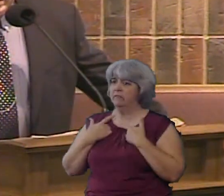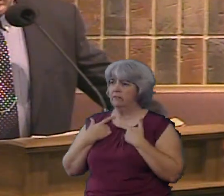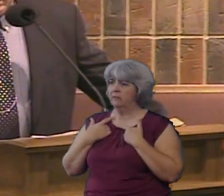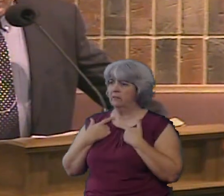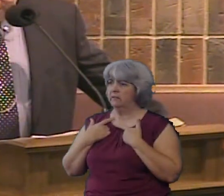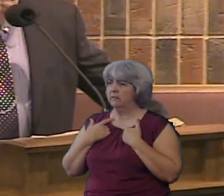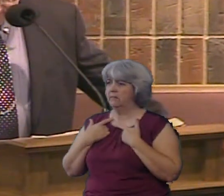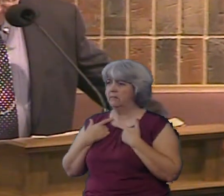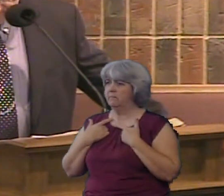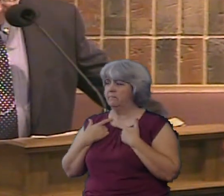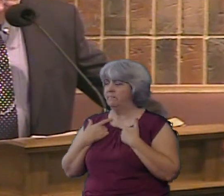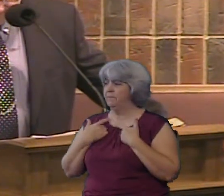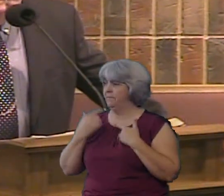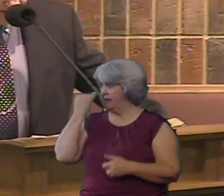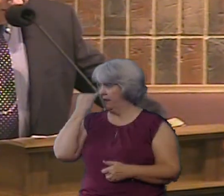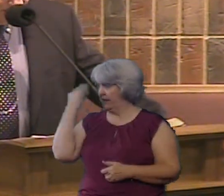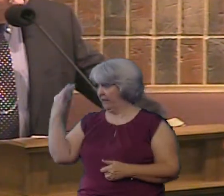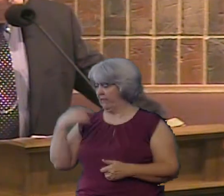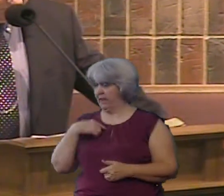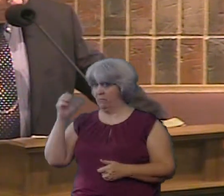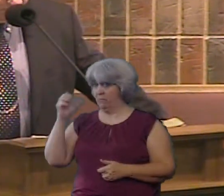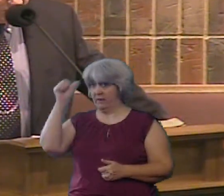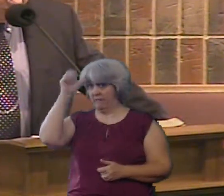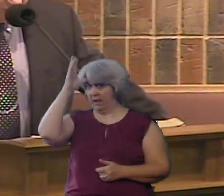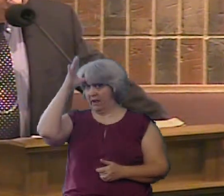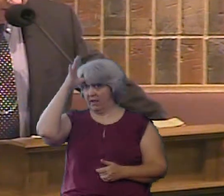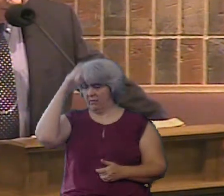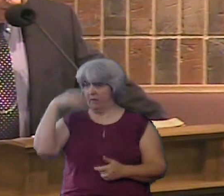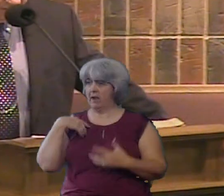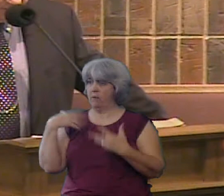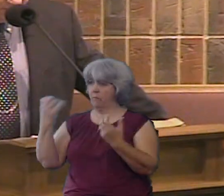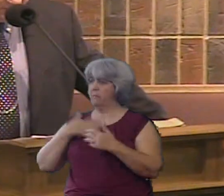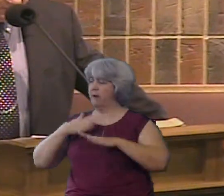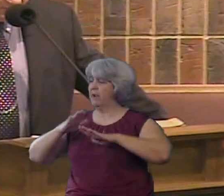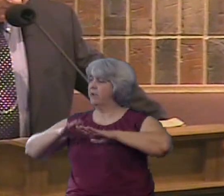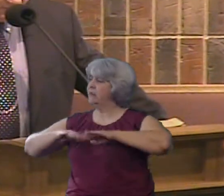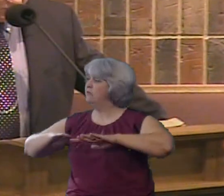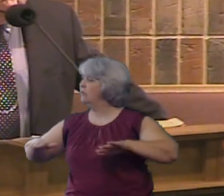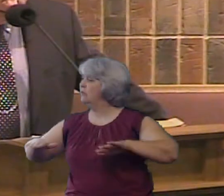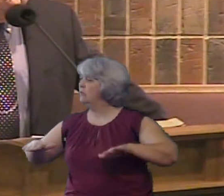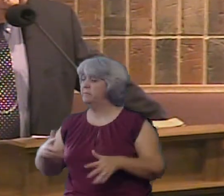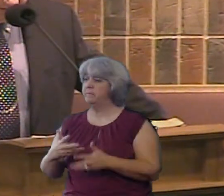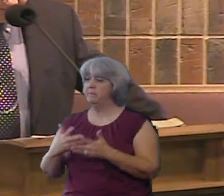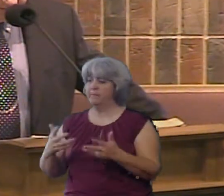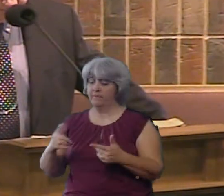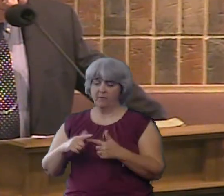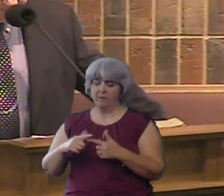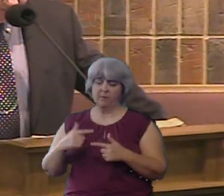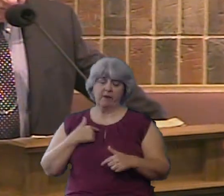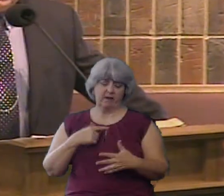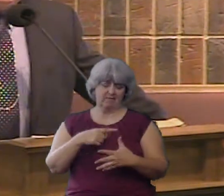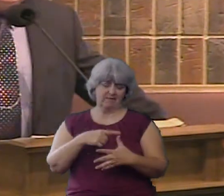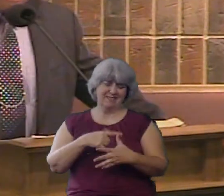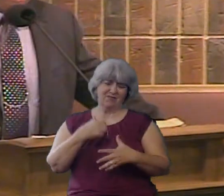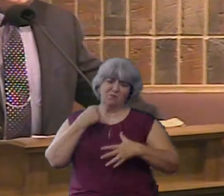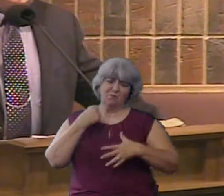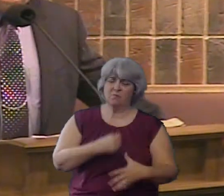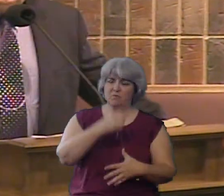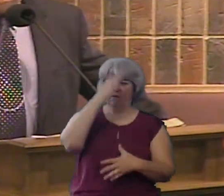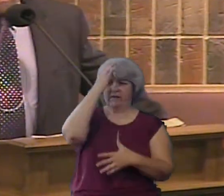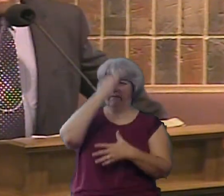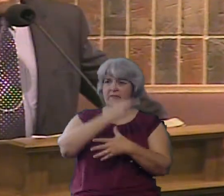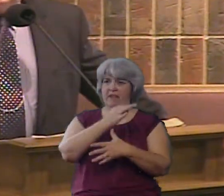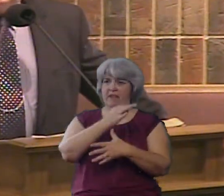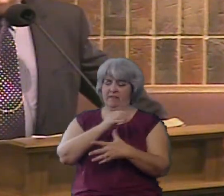If I were a father, I would want for my children to have an unshakable faith, to have an